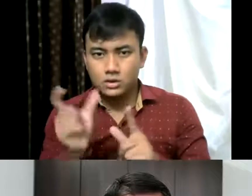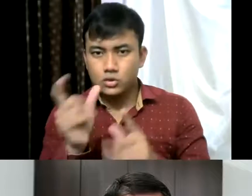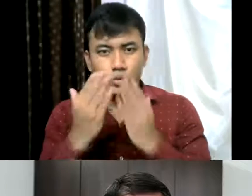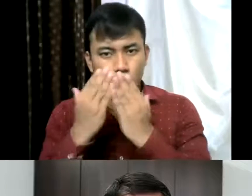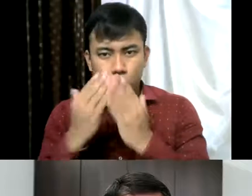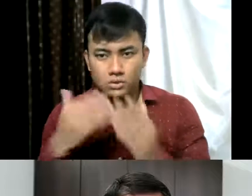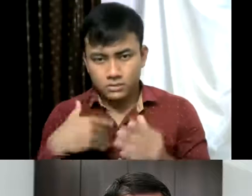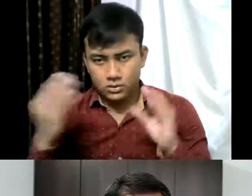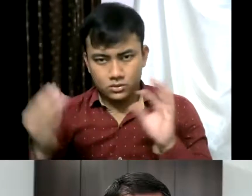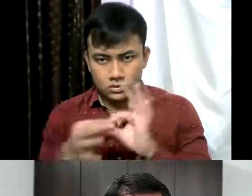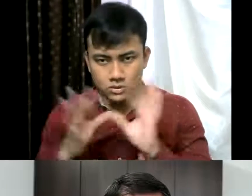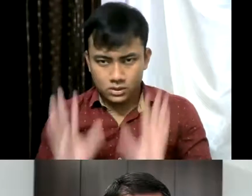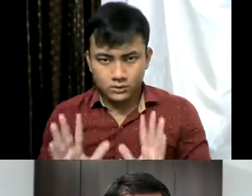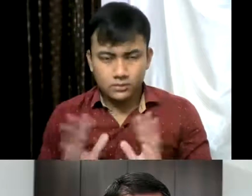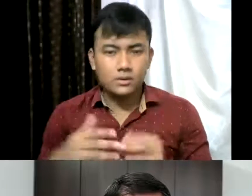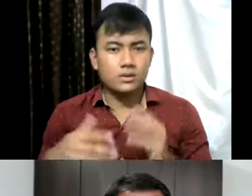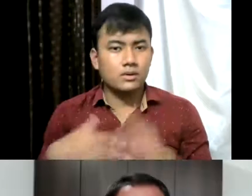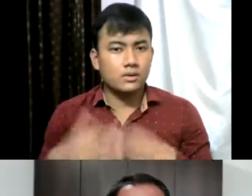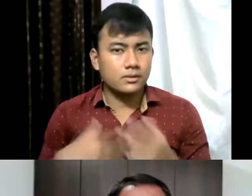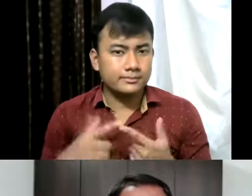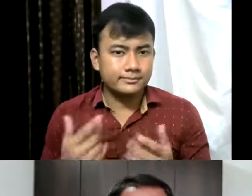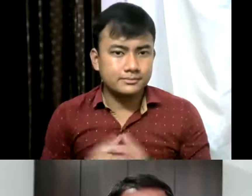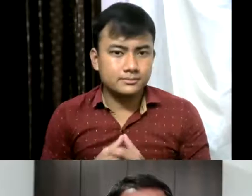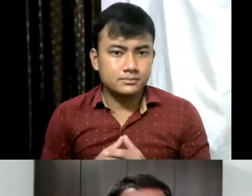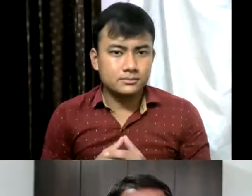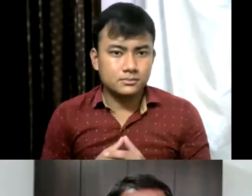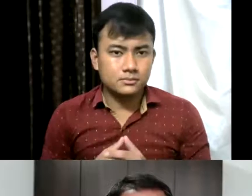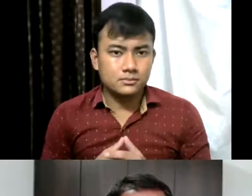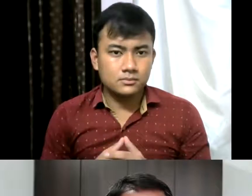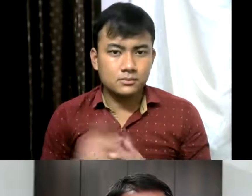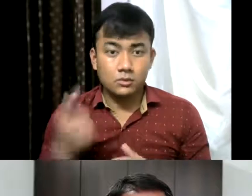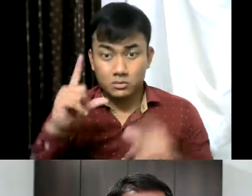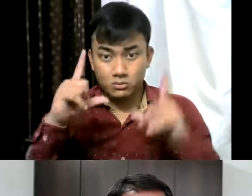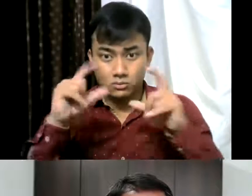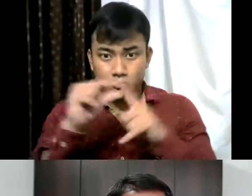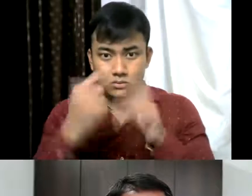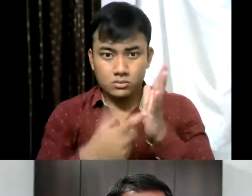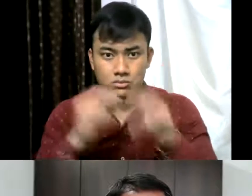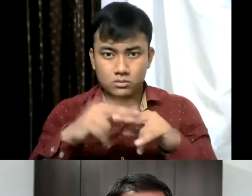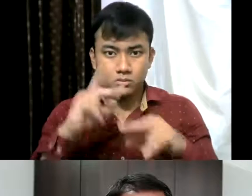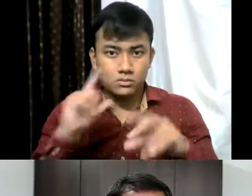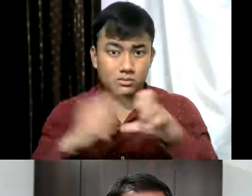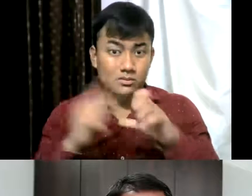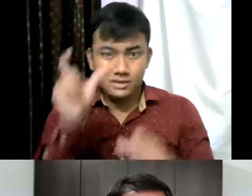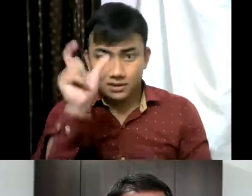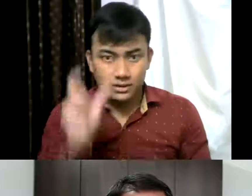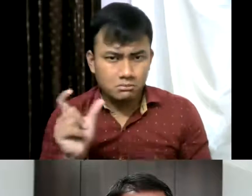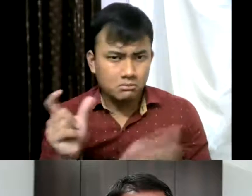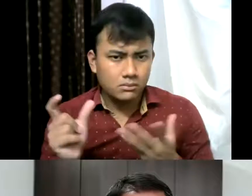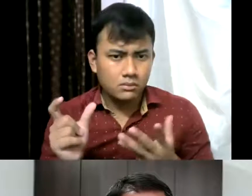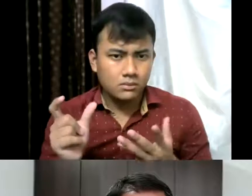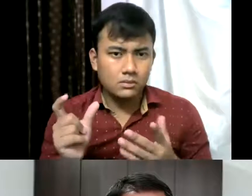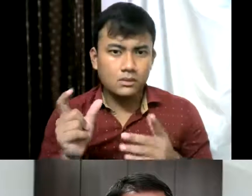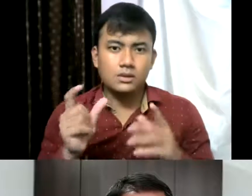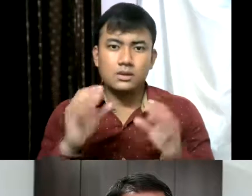very heavily on Grindr because the question was on Grindr. The profile was called, the title of the profile was, the name that you chose for yourself is Brahman Ka